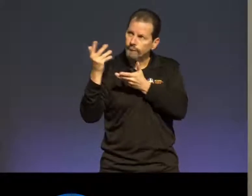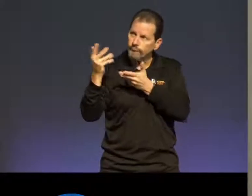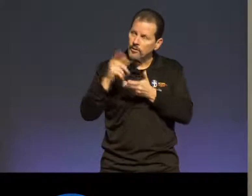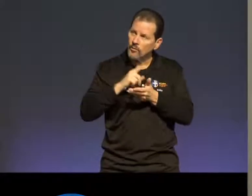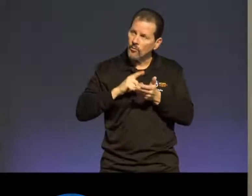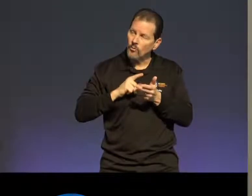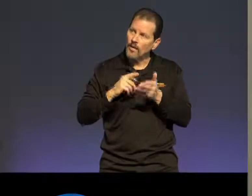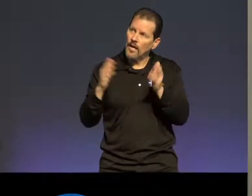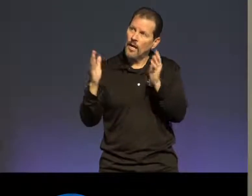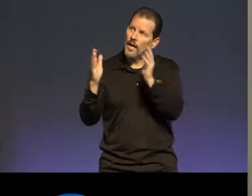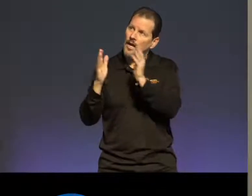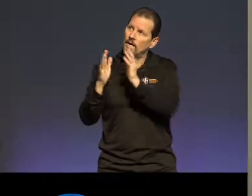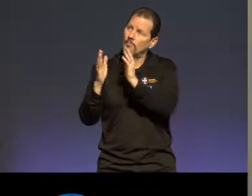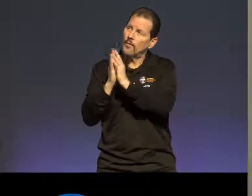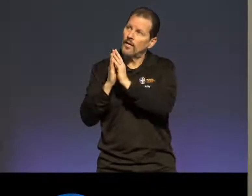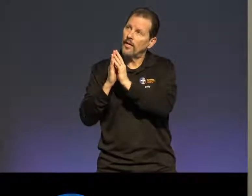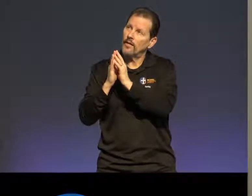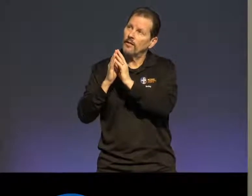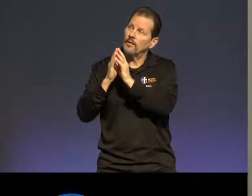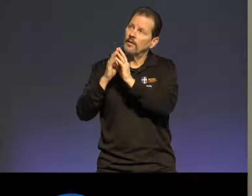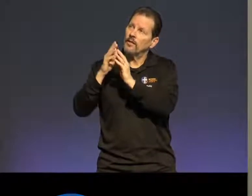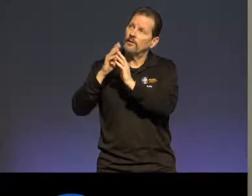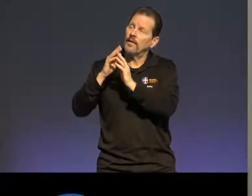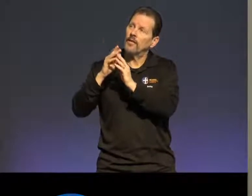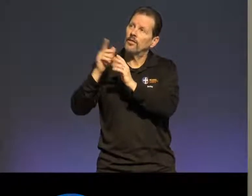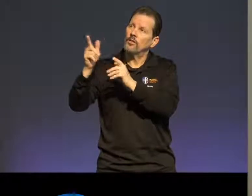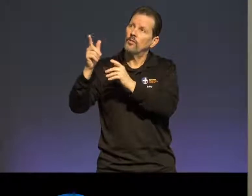that desires to be in your presence.